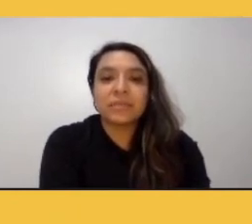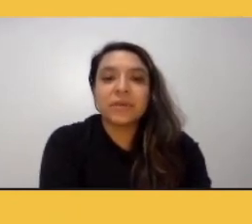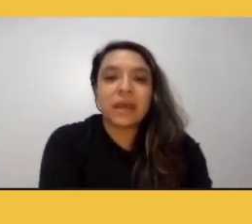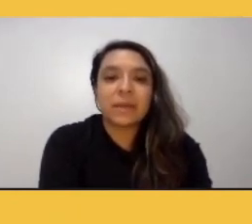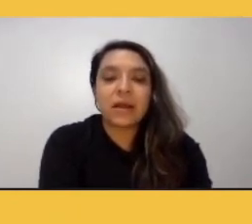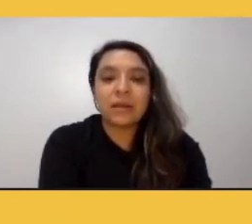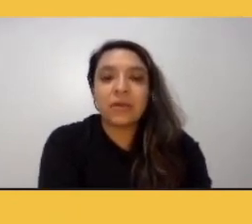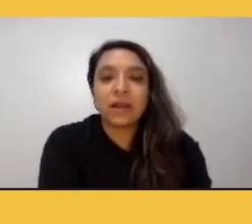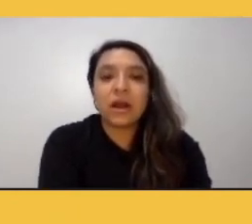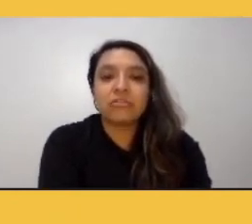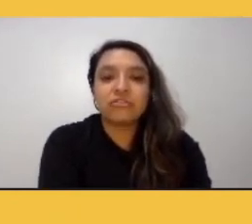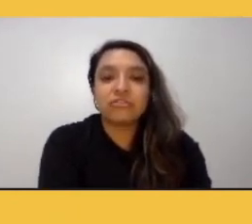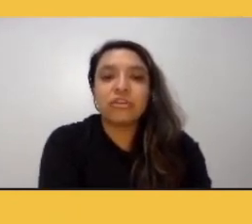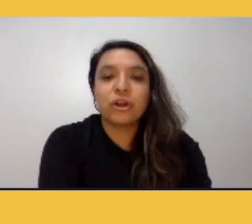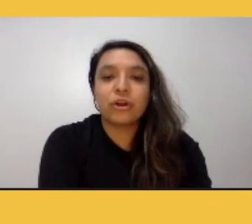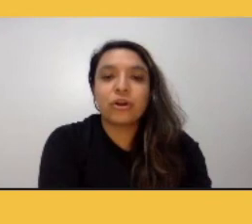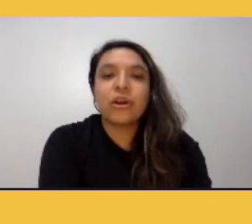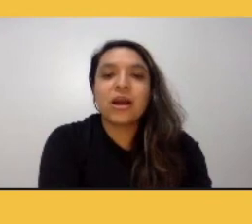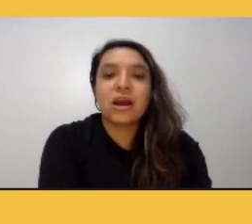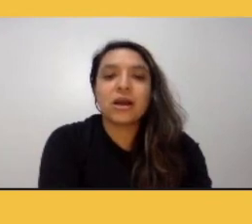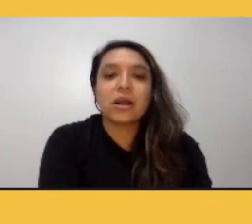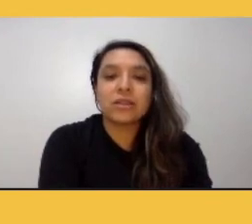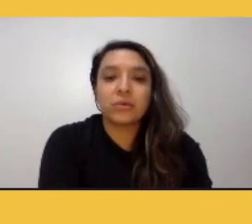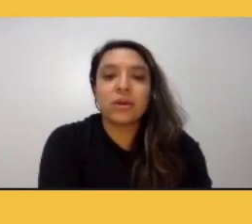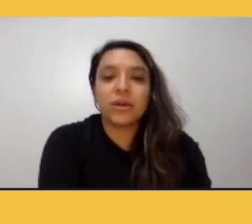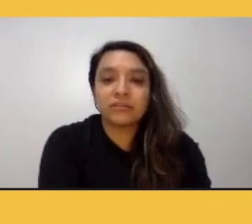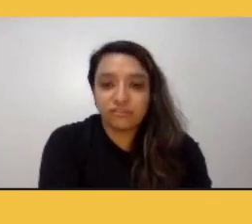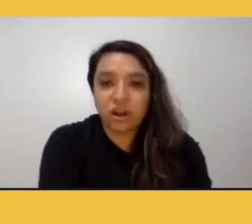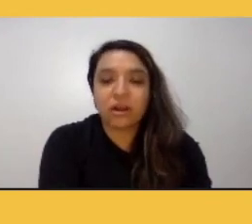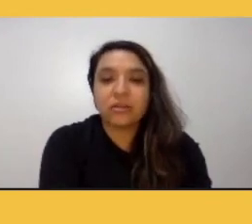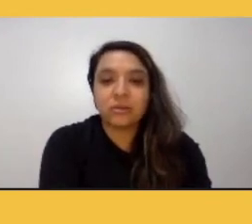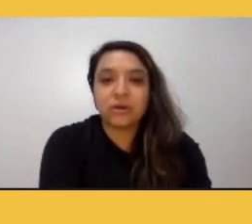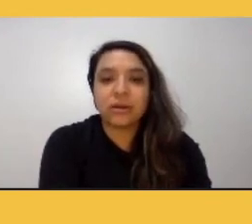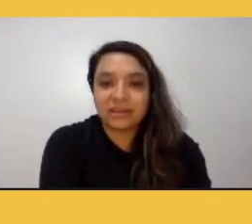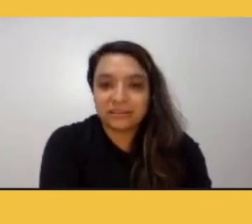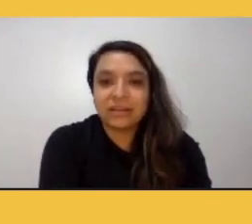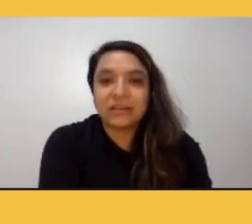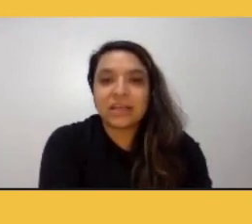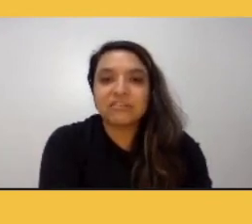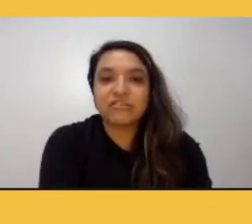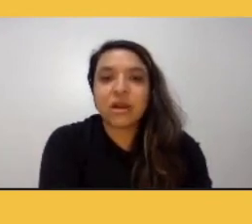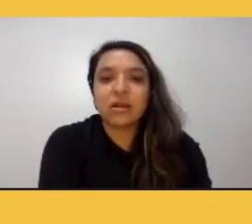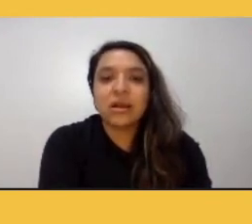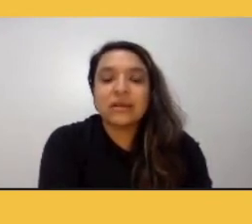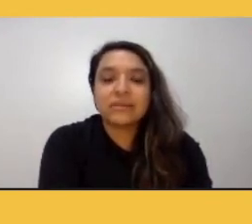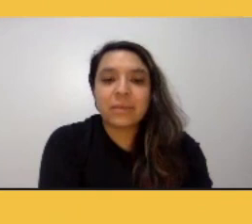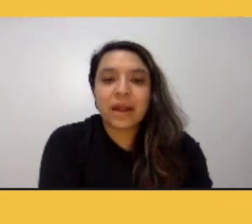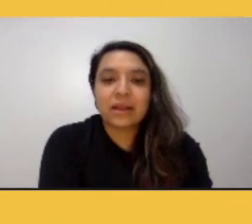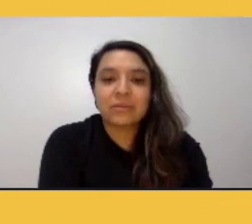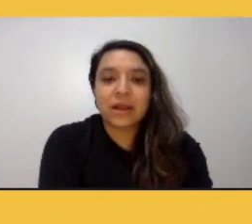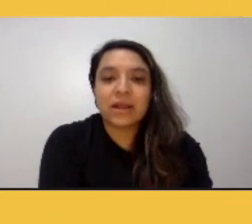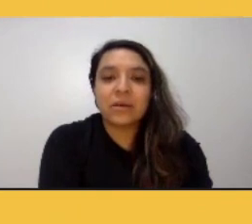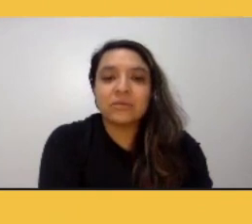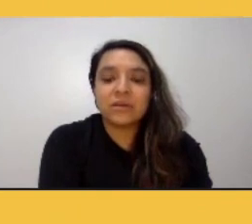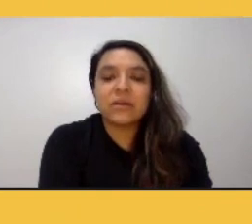yank. Tap it out, get ready, go. Sh, ung, the word is shrunk. The word is, yes, shrunk. Tap it out,